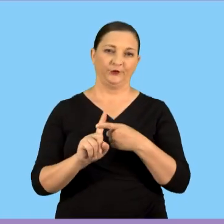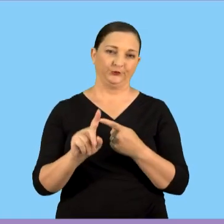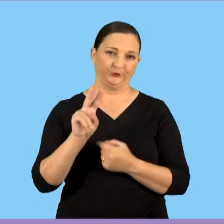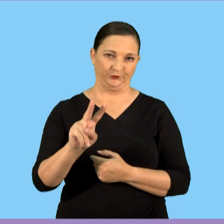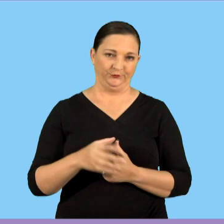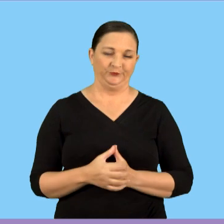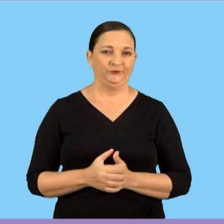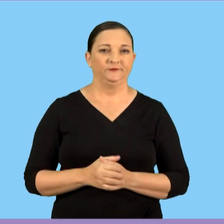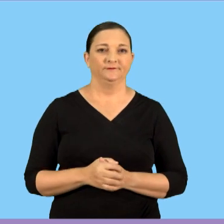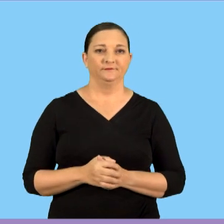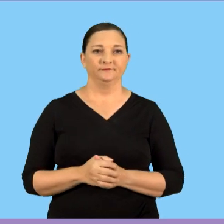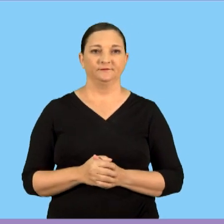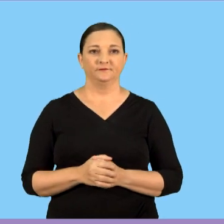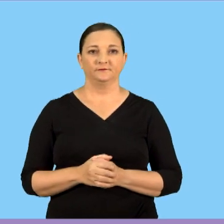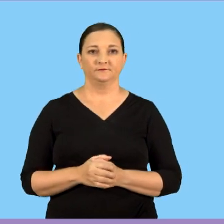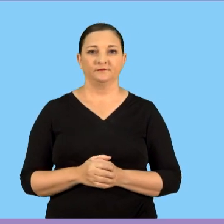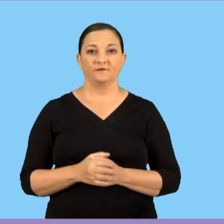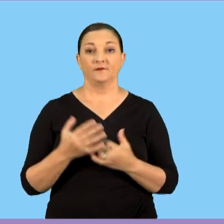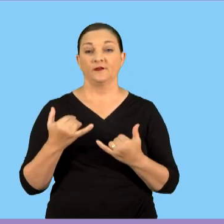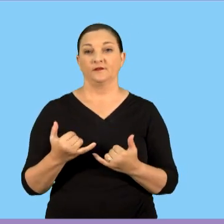a positive 2.